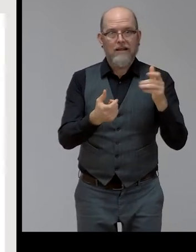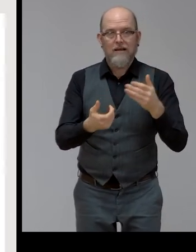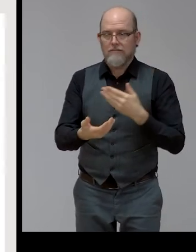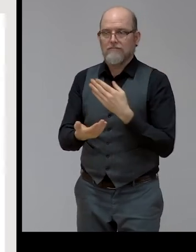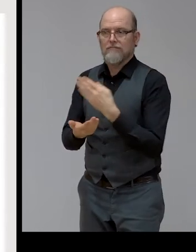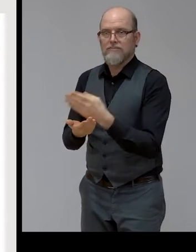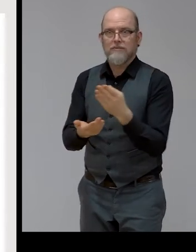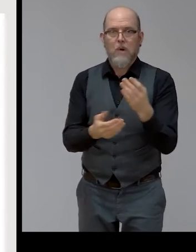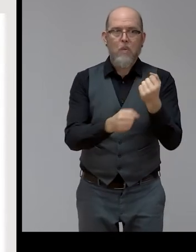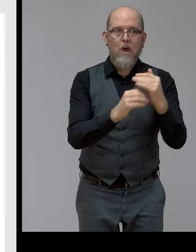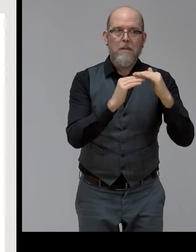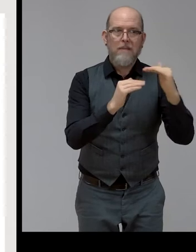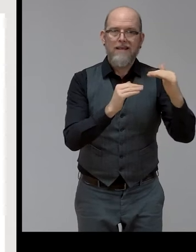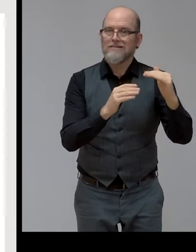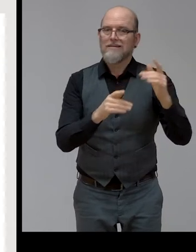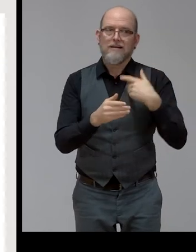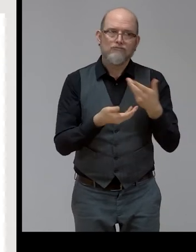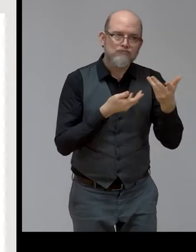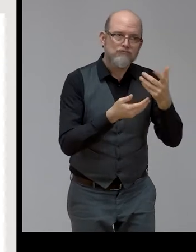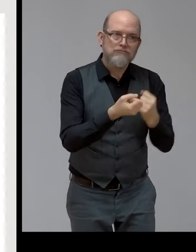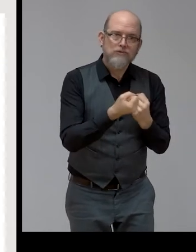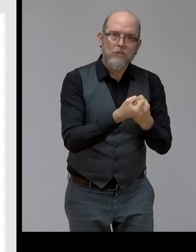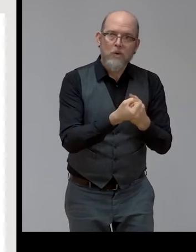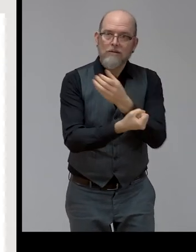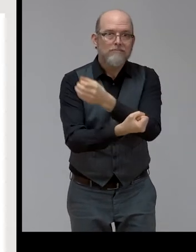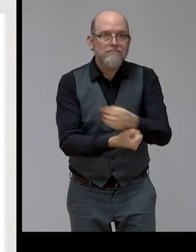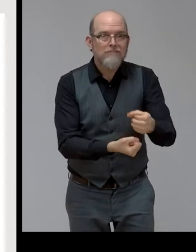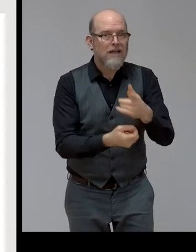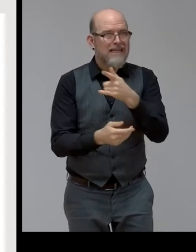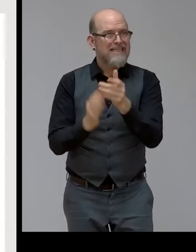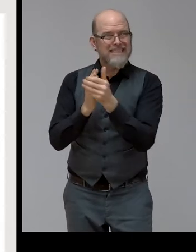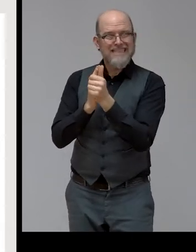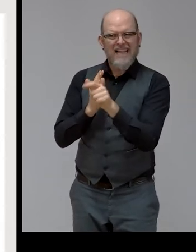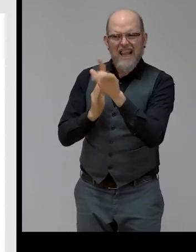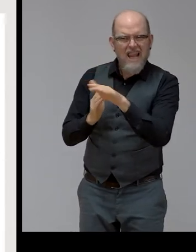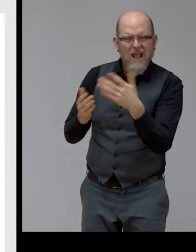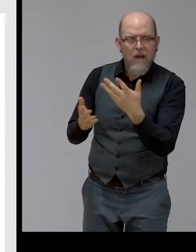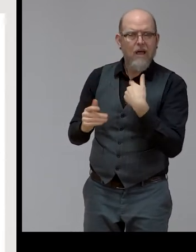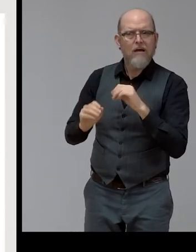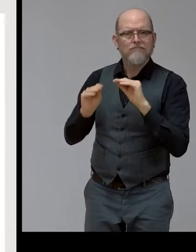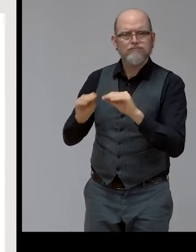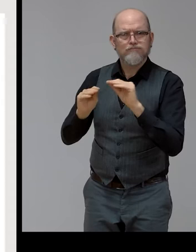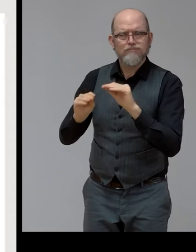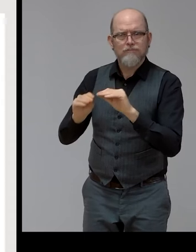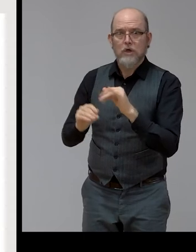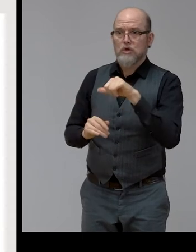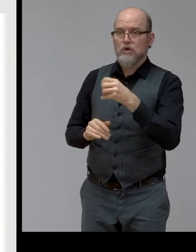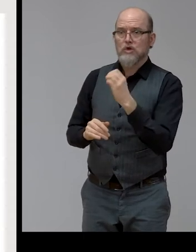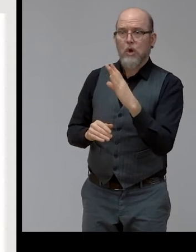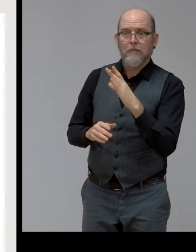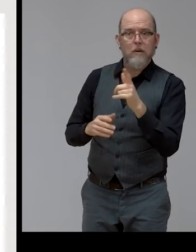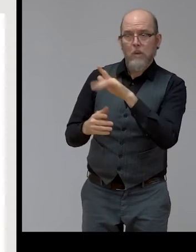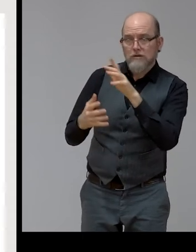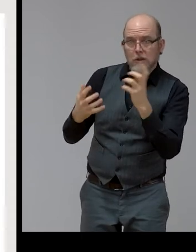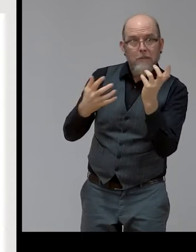their skills. They do the job matching, actually, it's very important. And they have various trainings before,